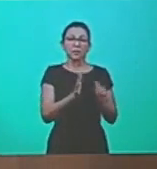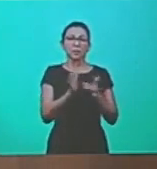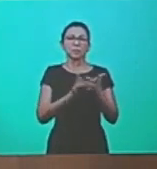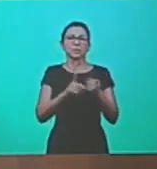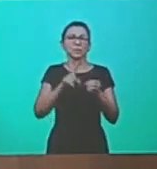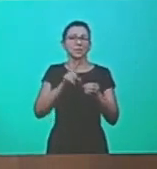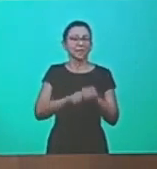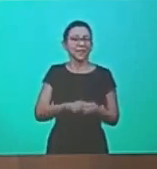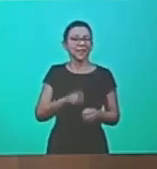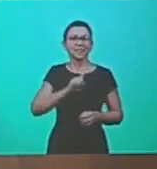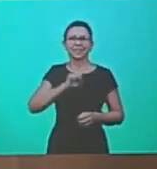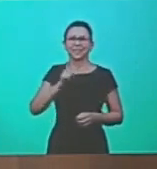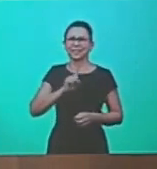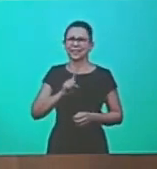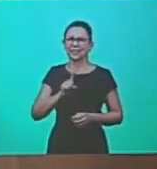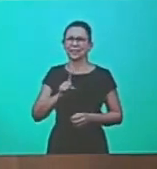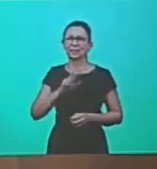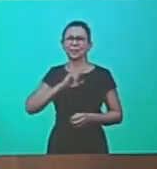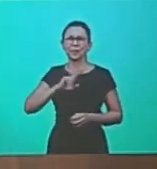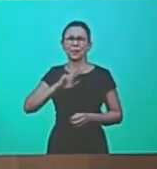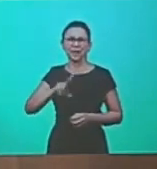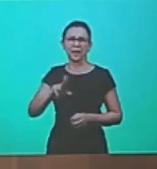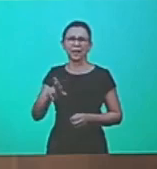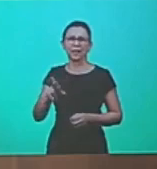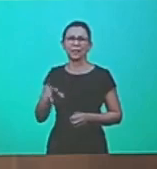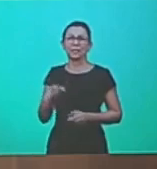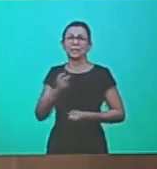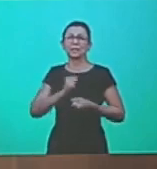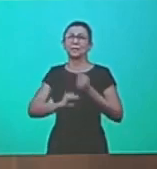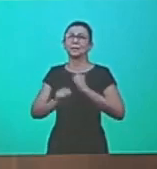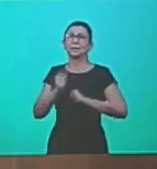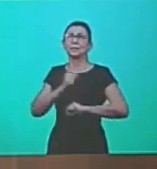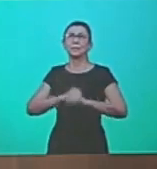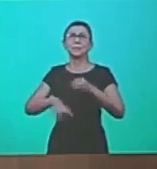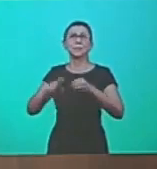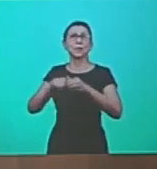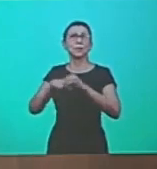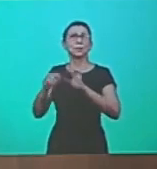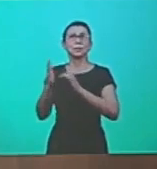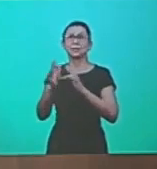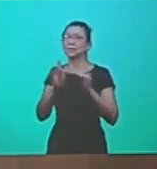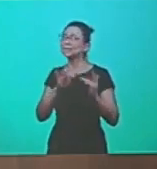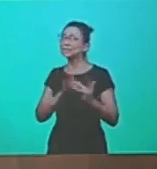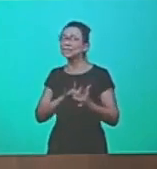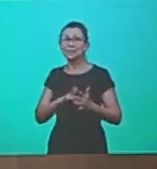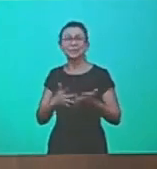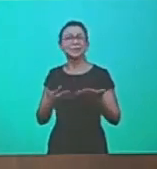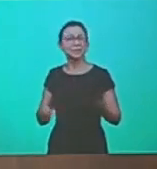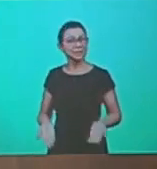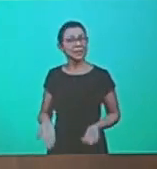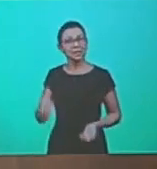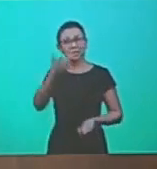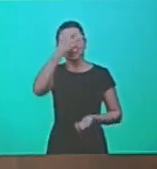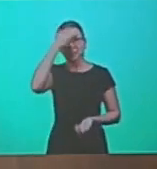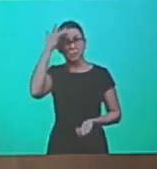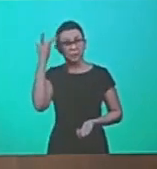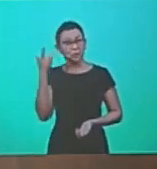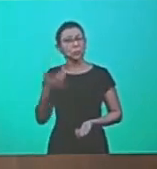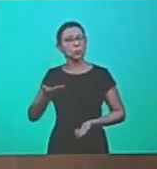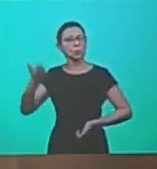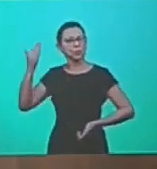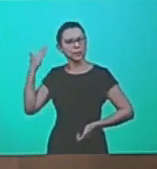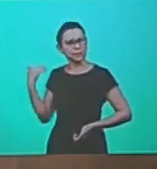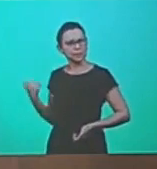fear. No, we live in his presence because we love him and we are anxious for his arrival. And we have to be